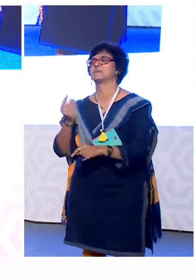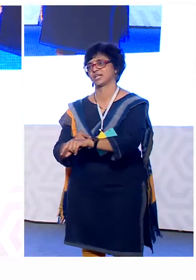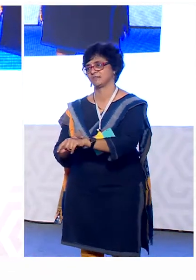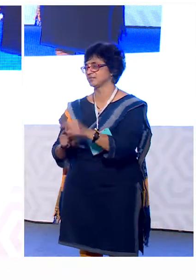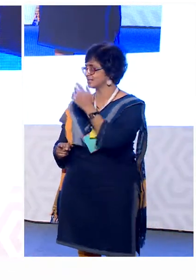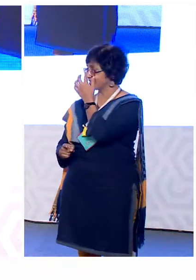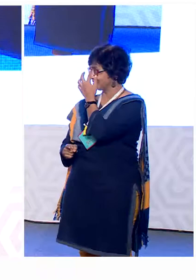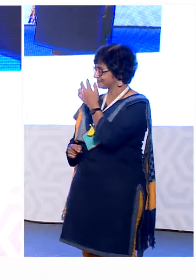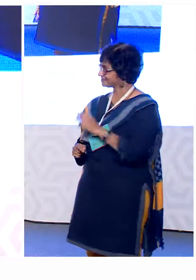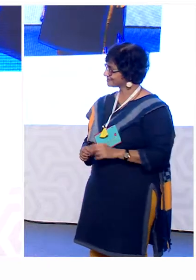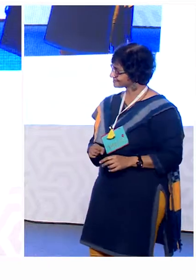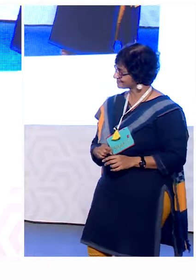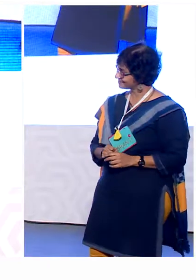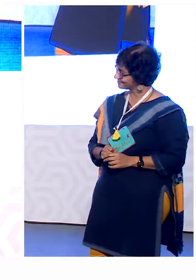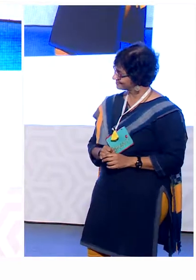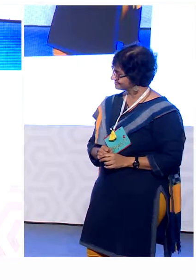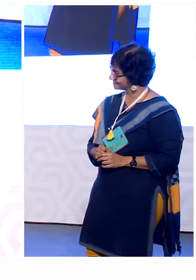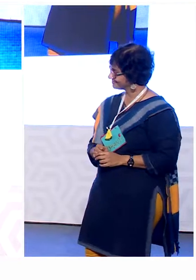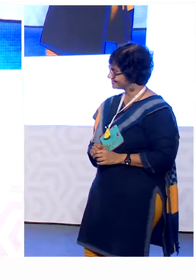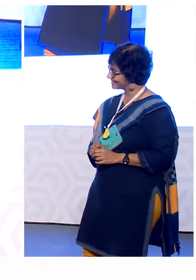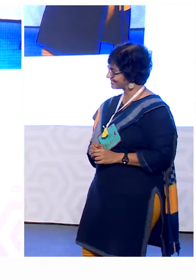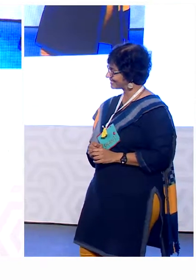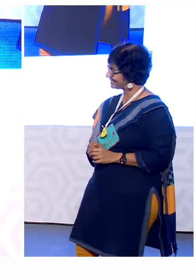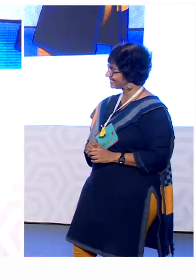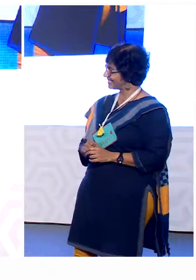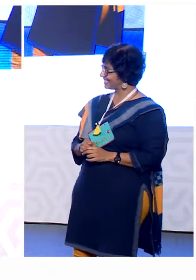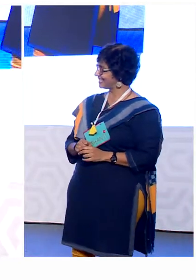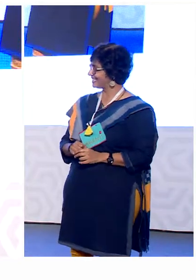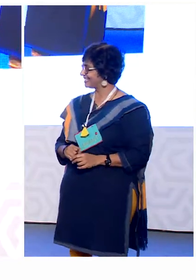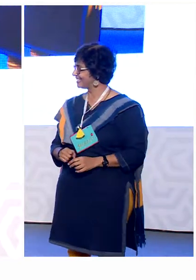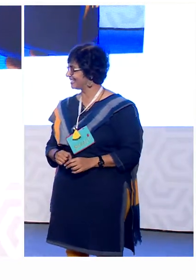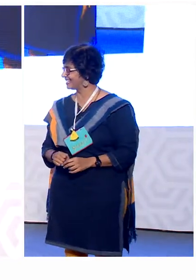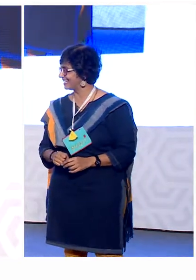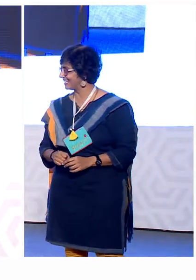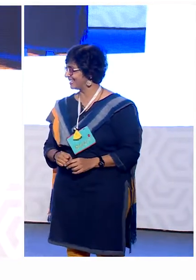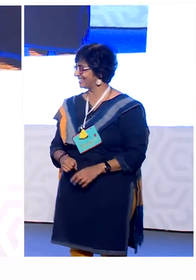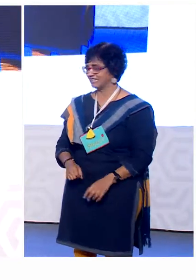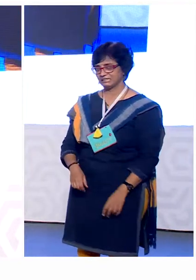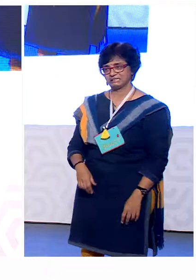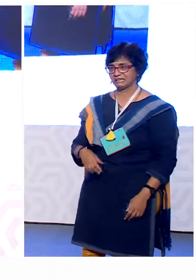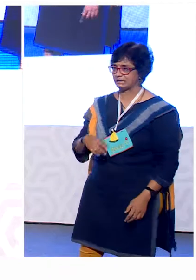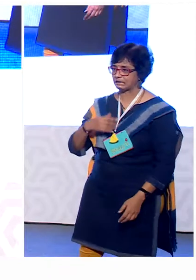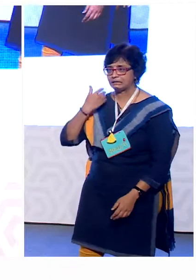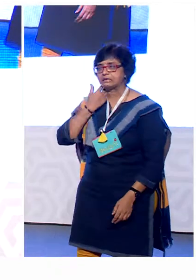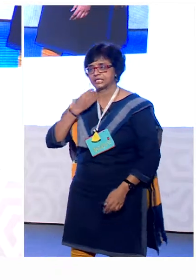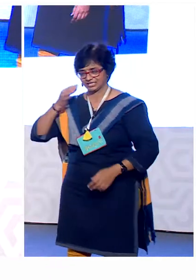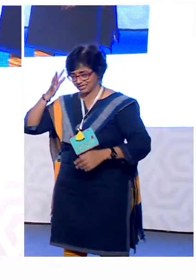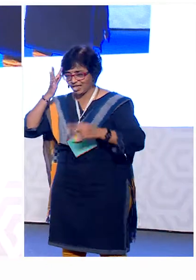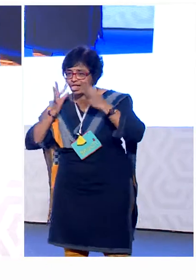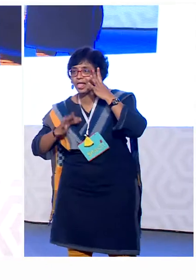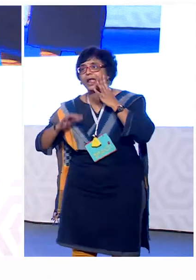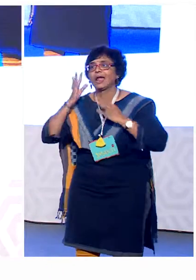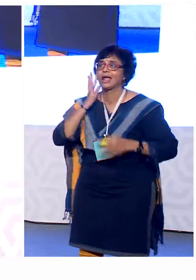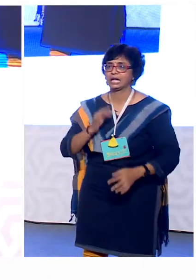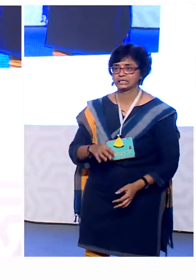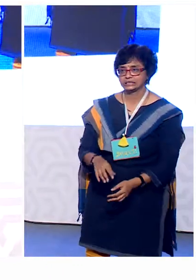process. And all it requires is moisture, usually blood, tears, sweat, and up it